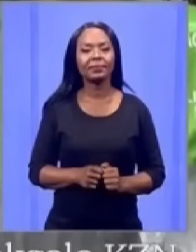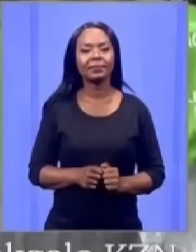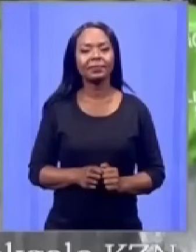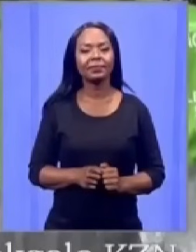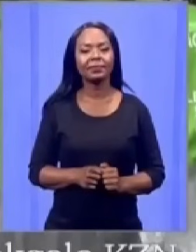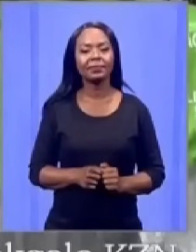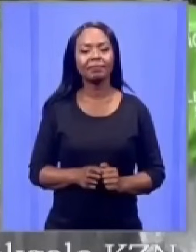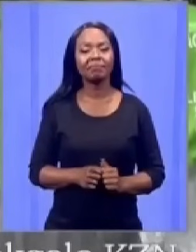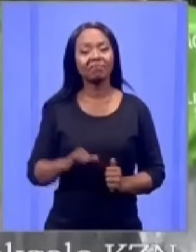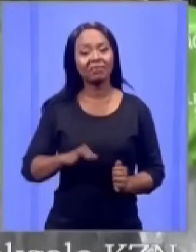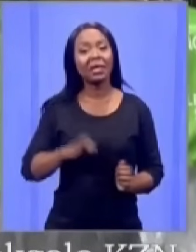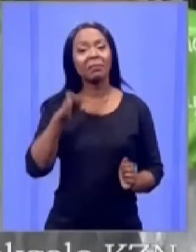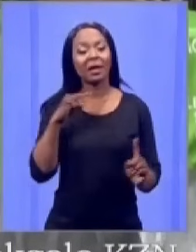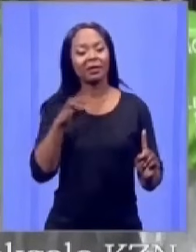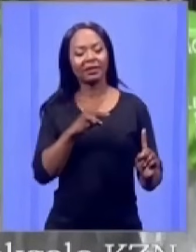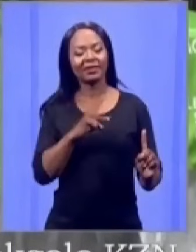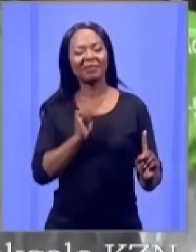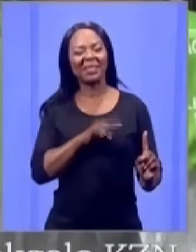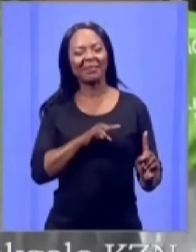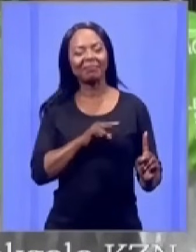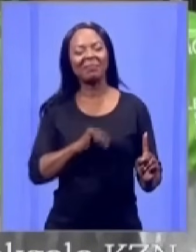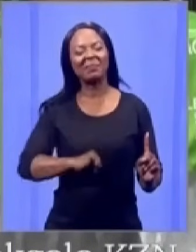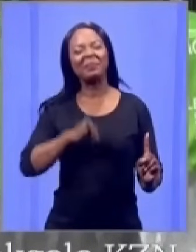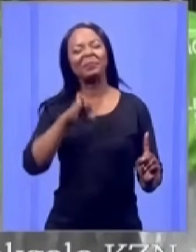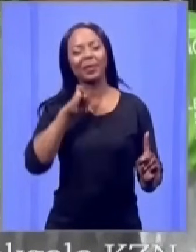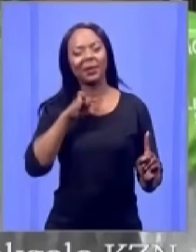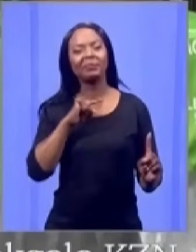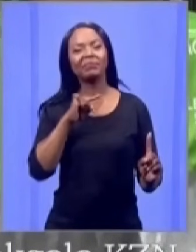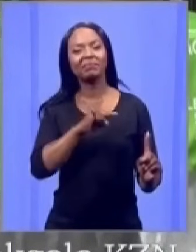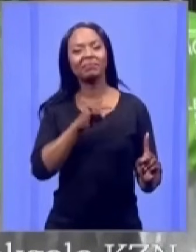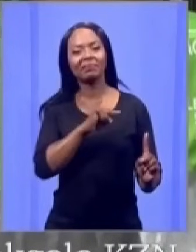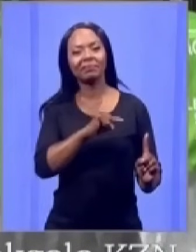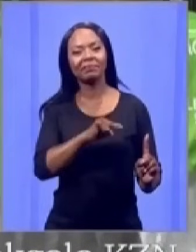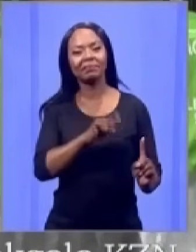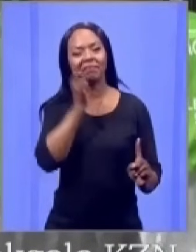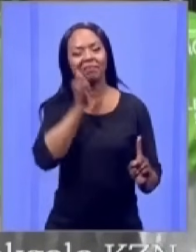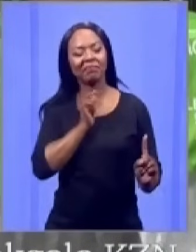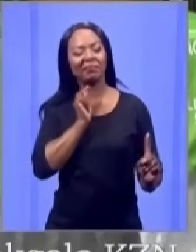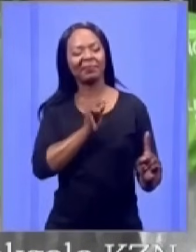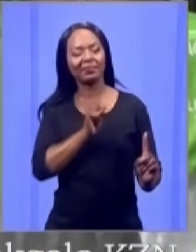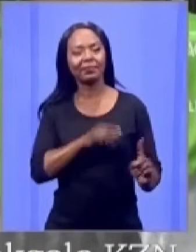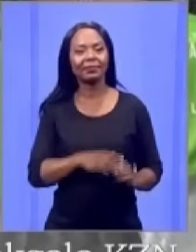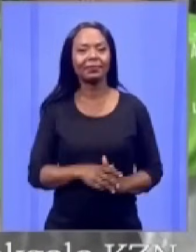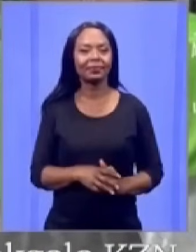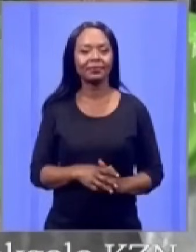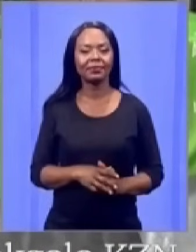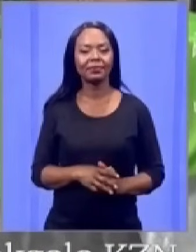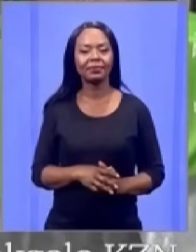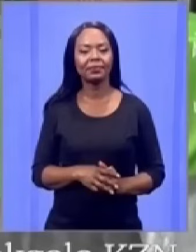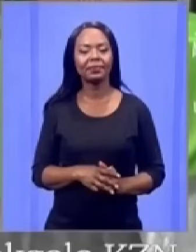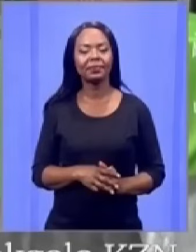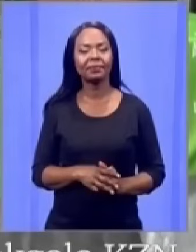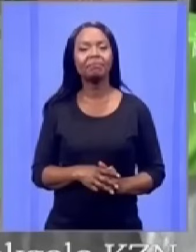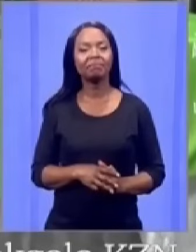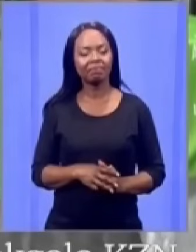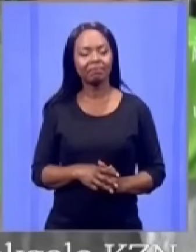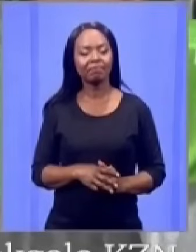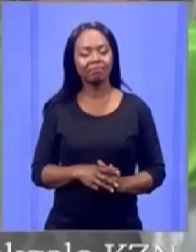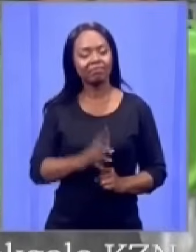Really very proud of this brother, very proud of this man. And I really